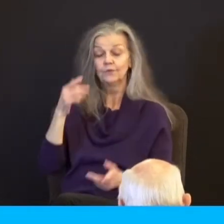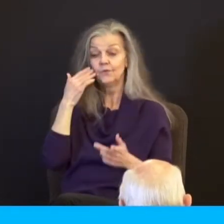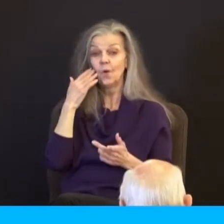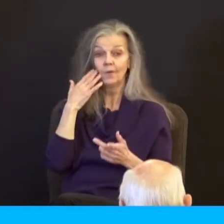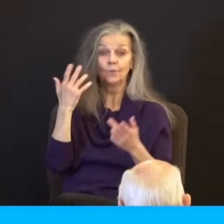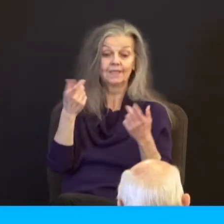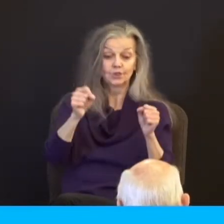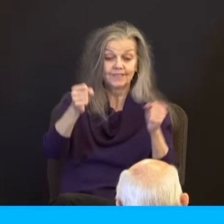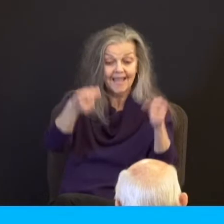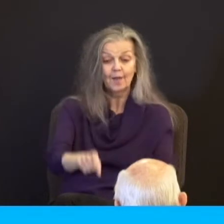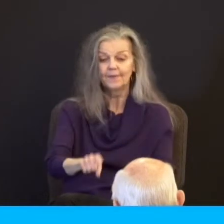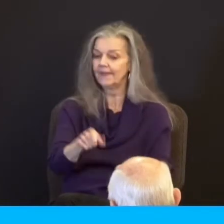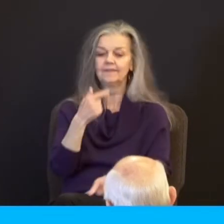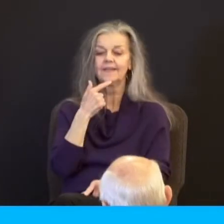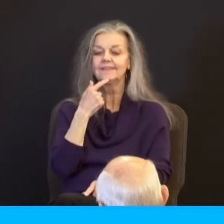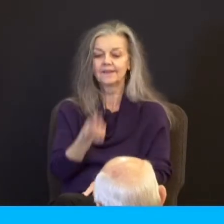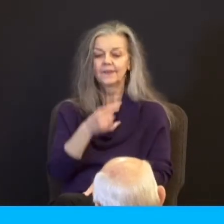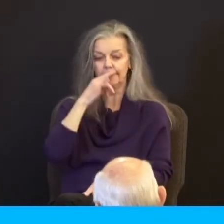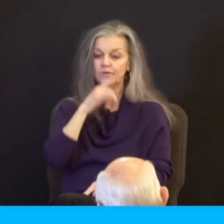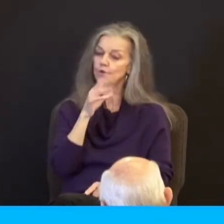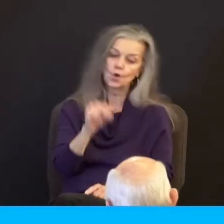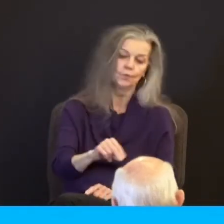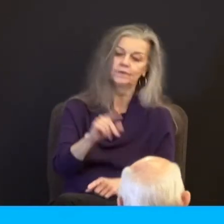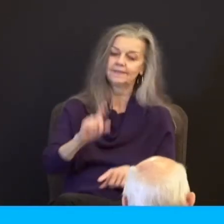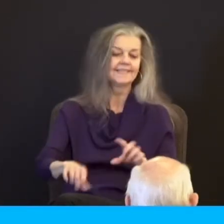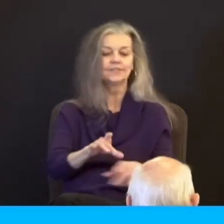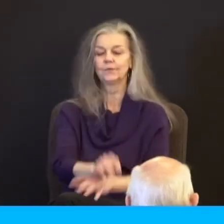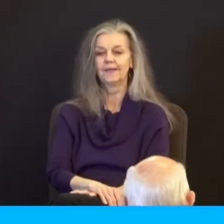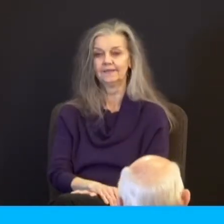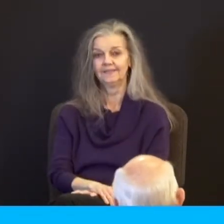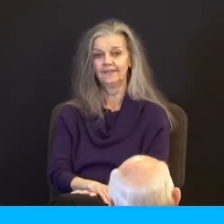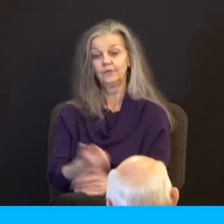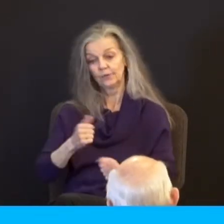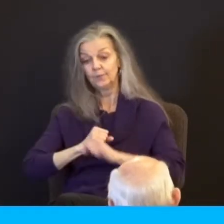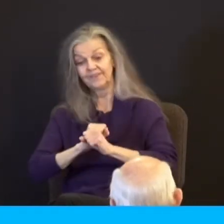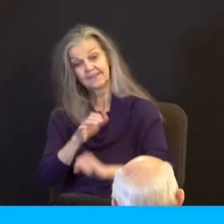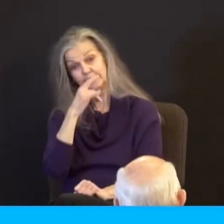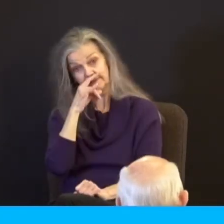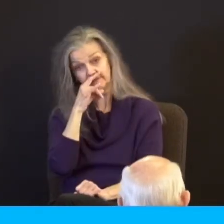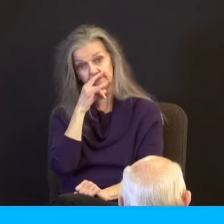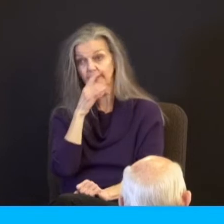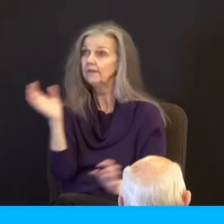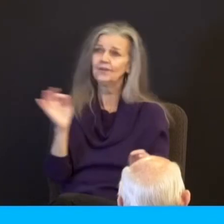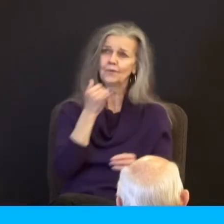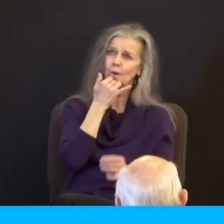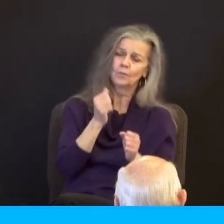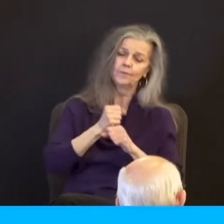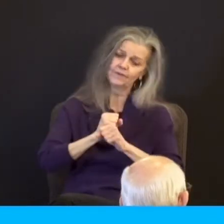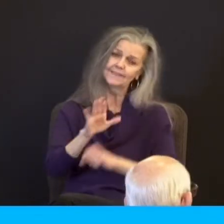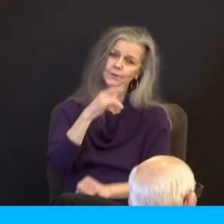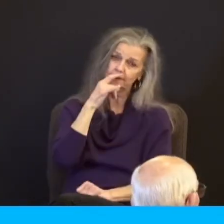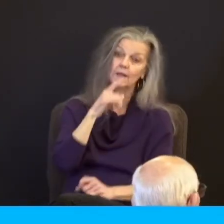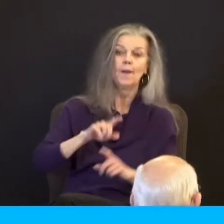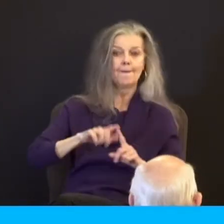potential, they basically say, no. Why? Well, they're ultimately trying to keep their kids from harm, see? And there's nothing wrong with that.